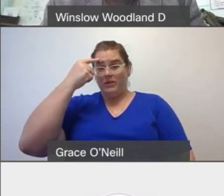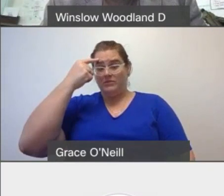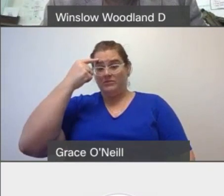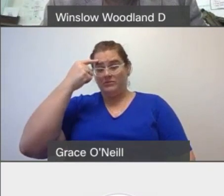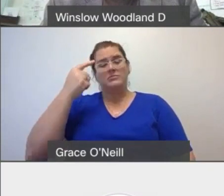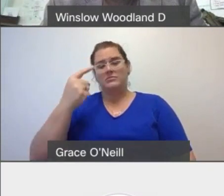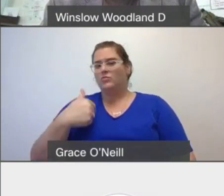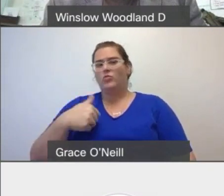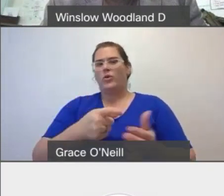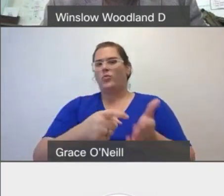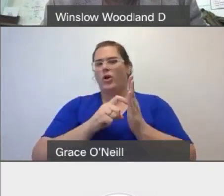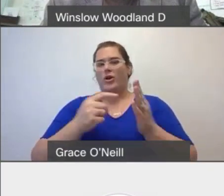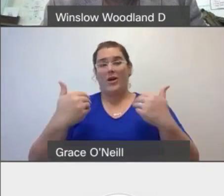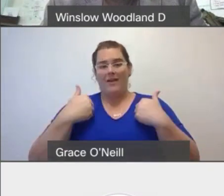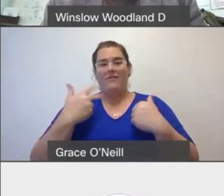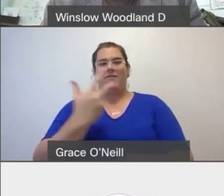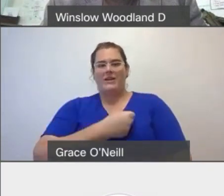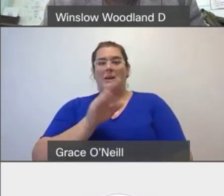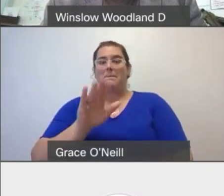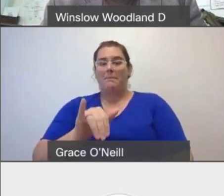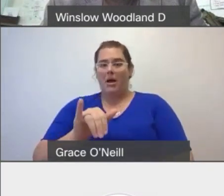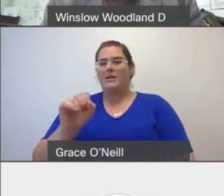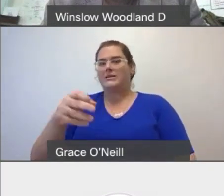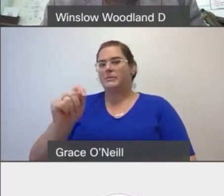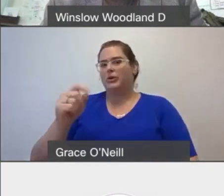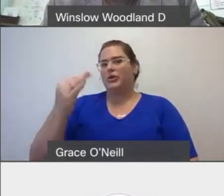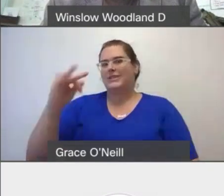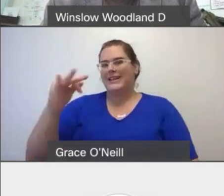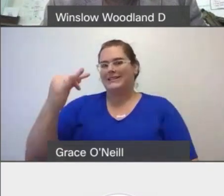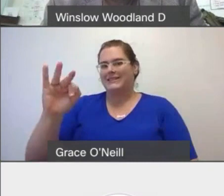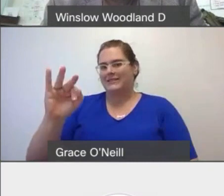have the vaccine by the 19th, and